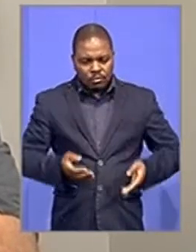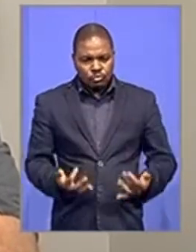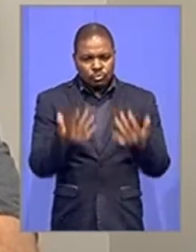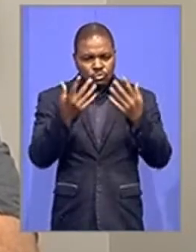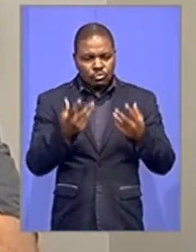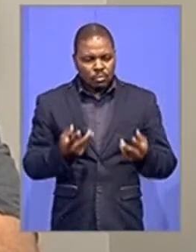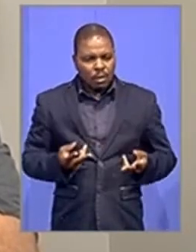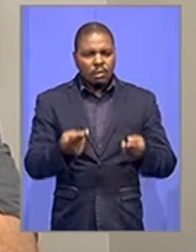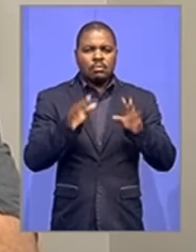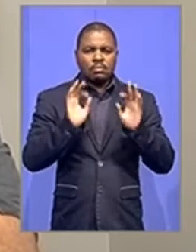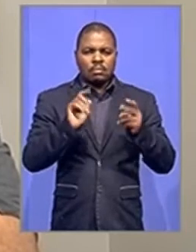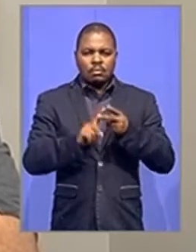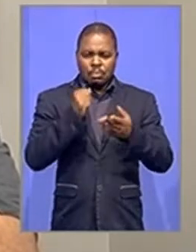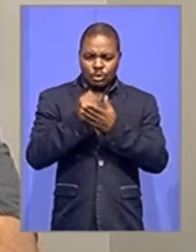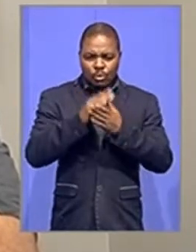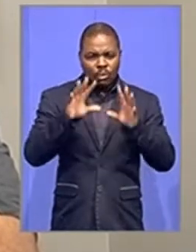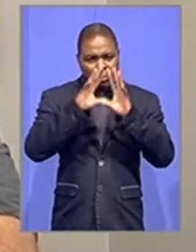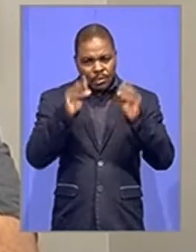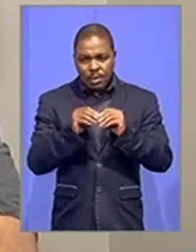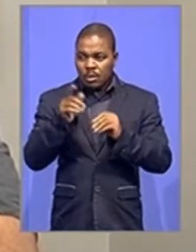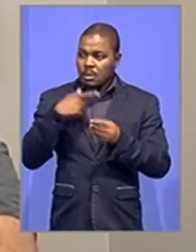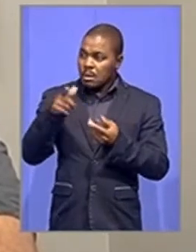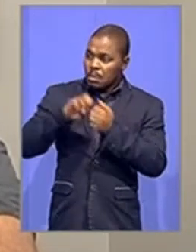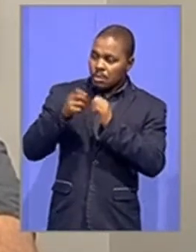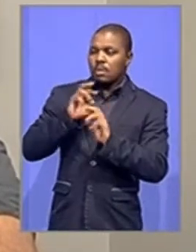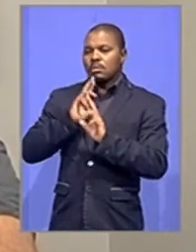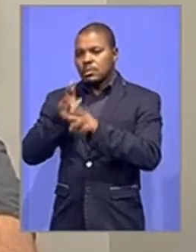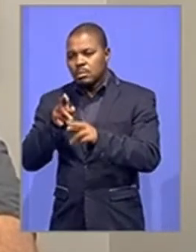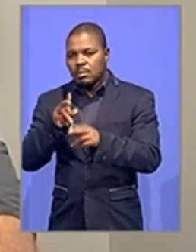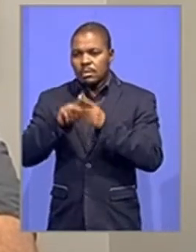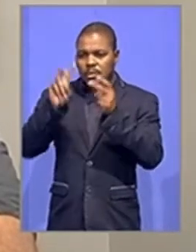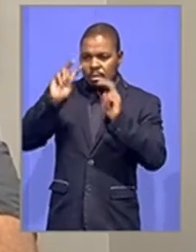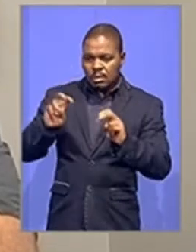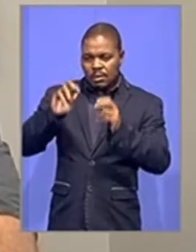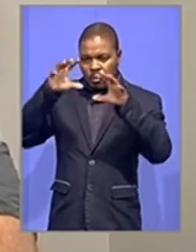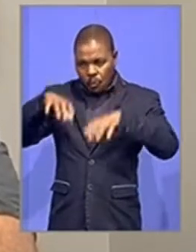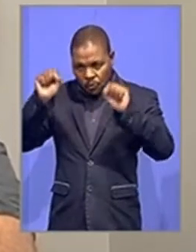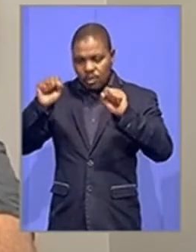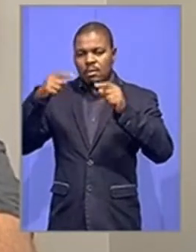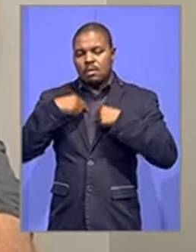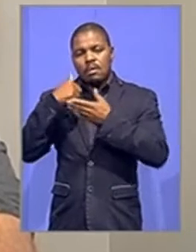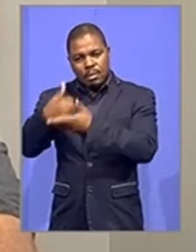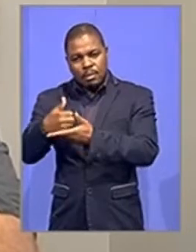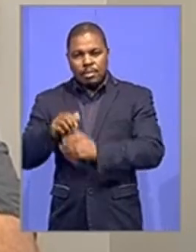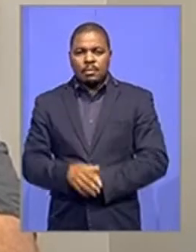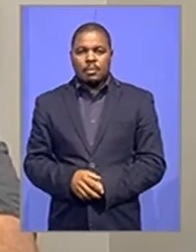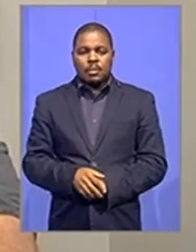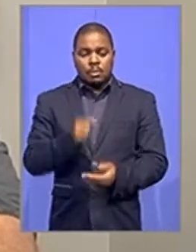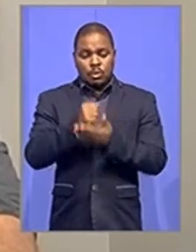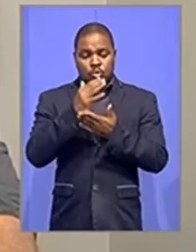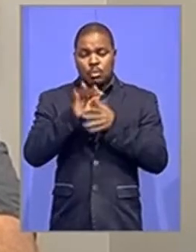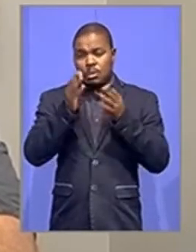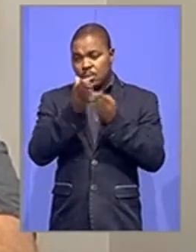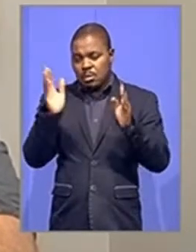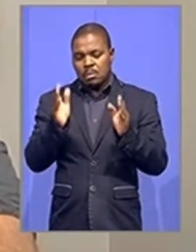very basics, ensuring we respond efficiently and rapidly to electricity outages and water leaks, to make sure that citizens receive